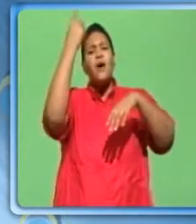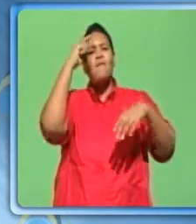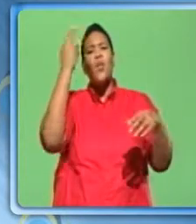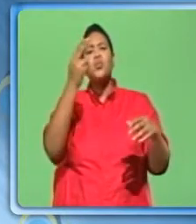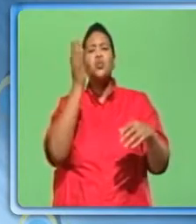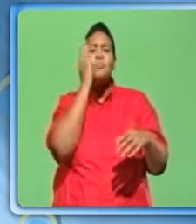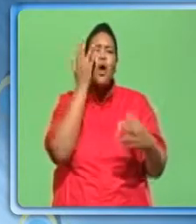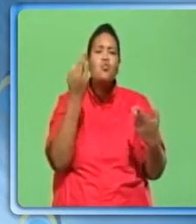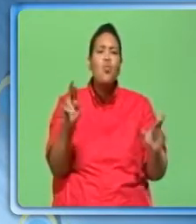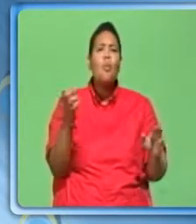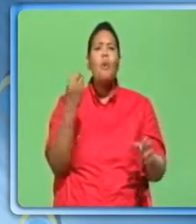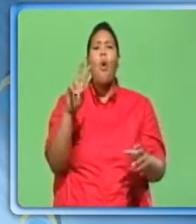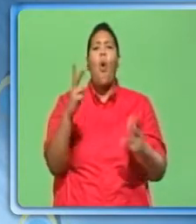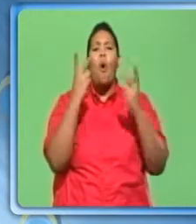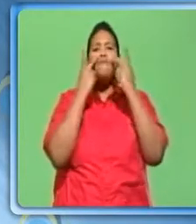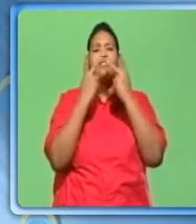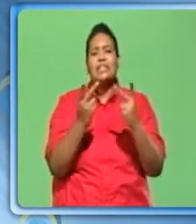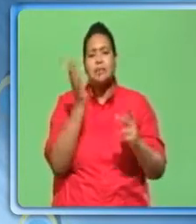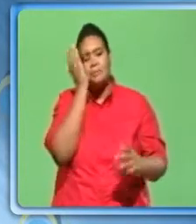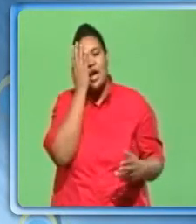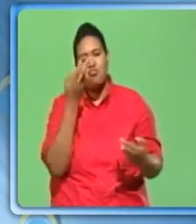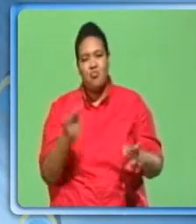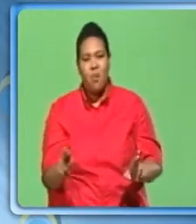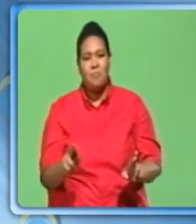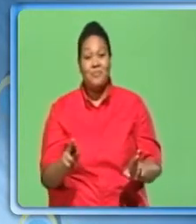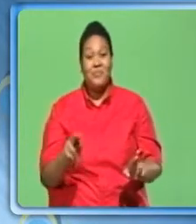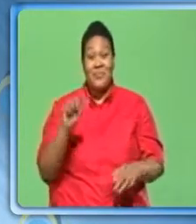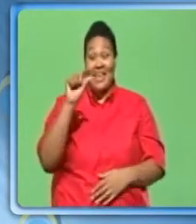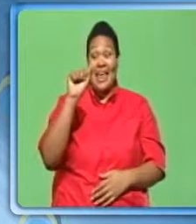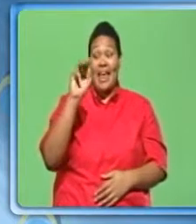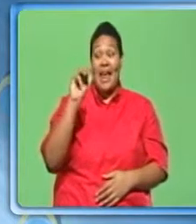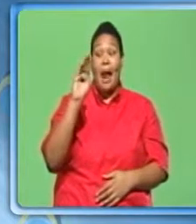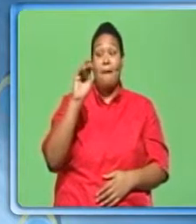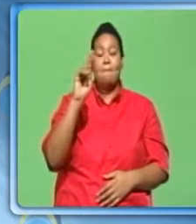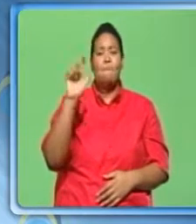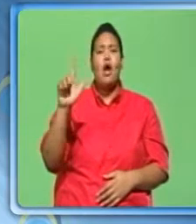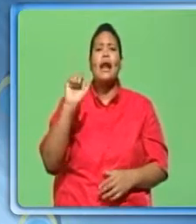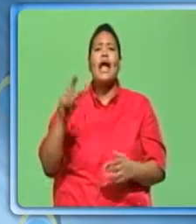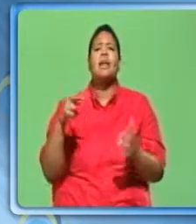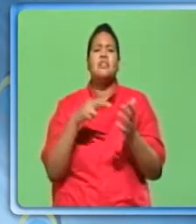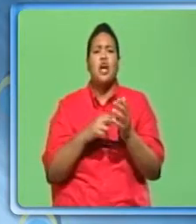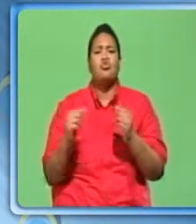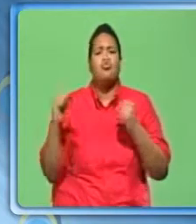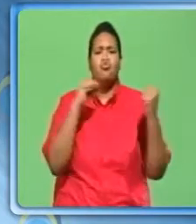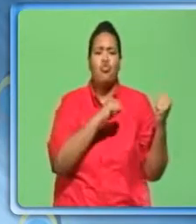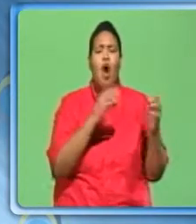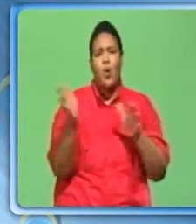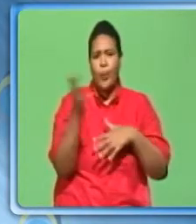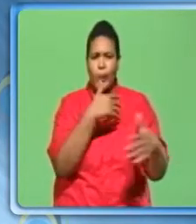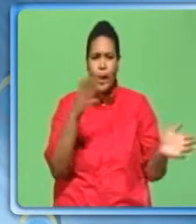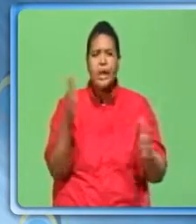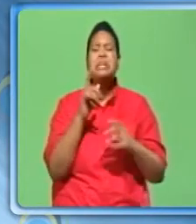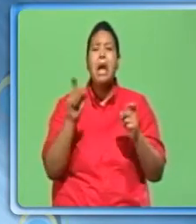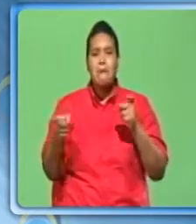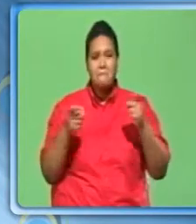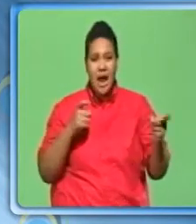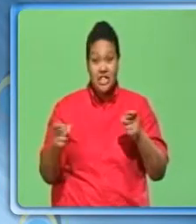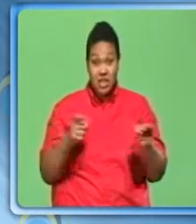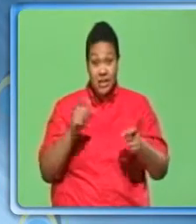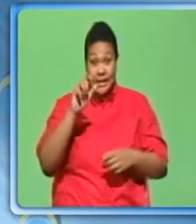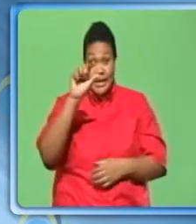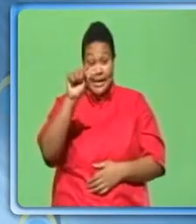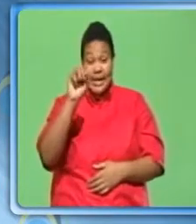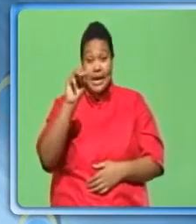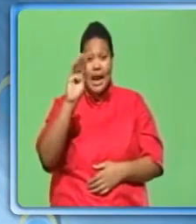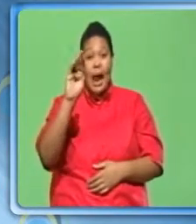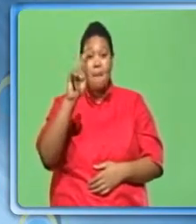attic or guest bedroom. Gambrels can withstand strong wind loads. The gambrel roof